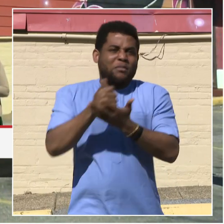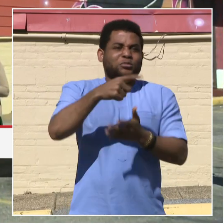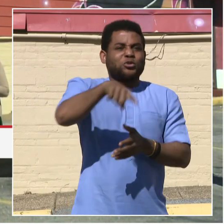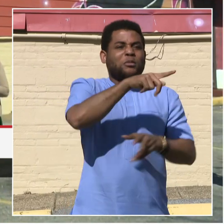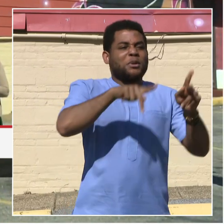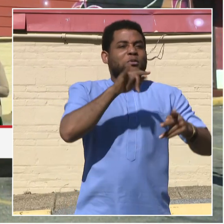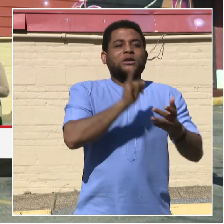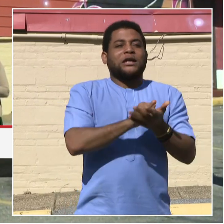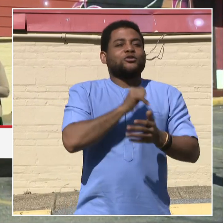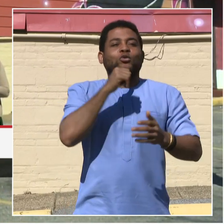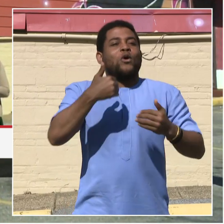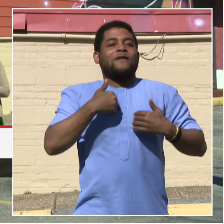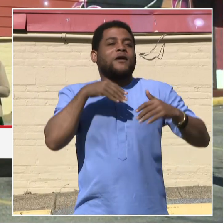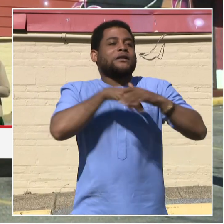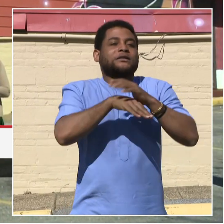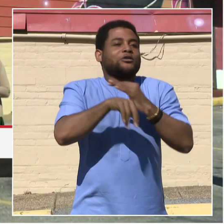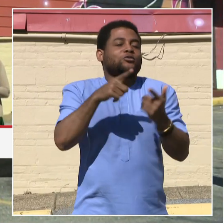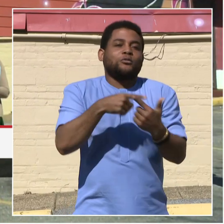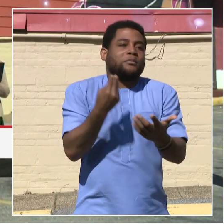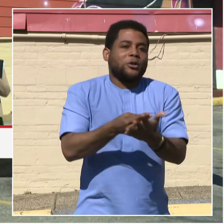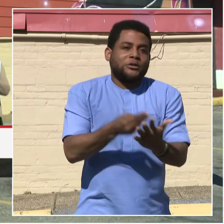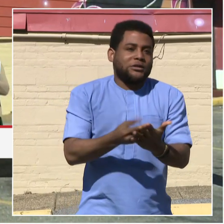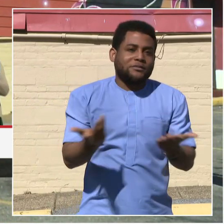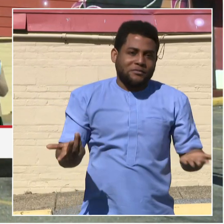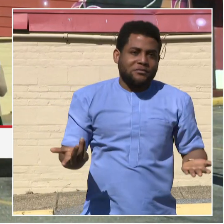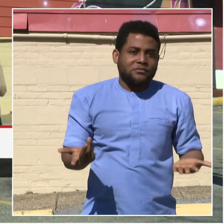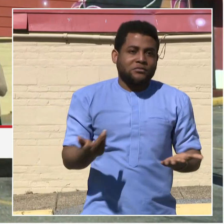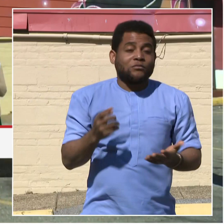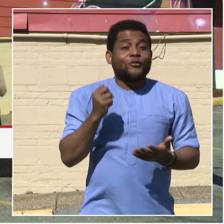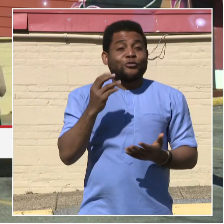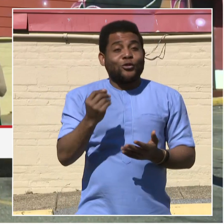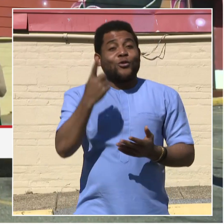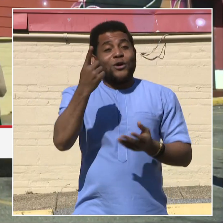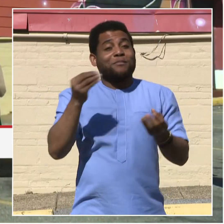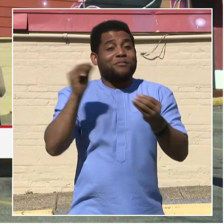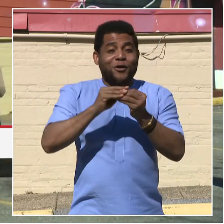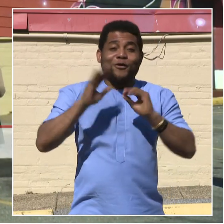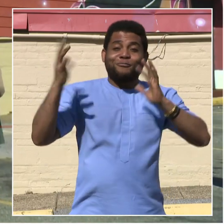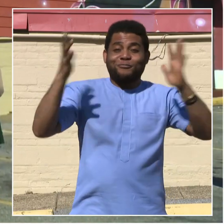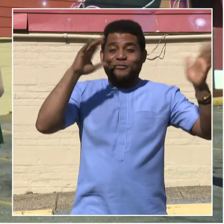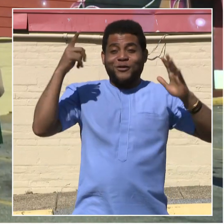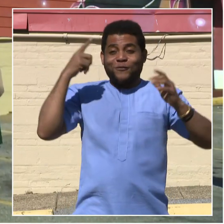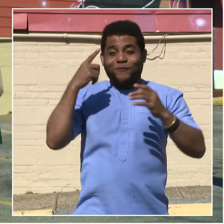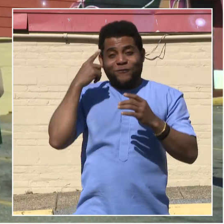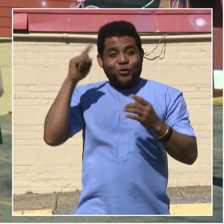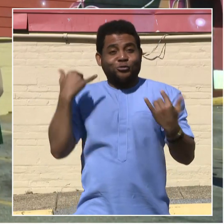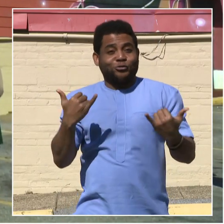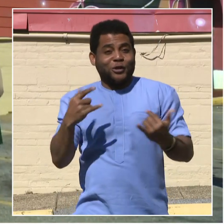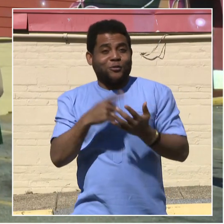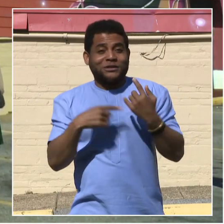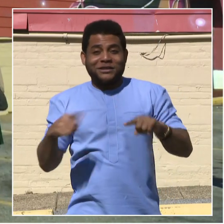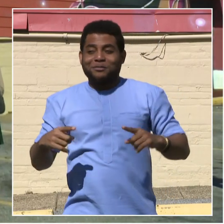District of Columbia. Let's have one more round of applause for what's happening right here today. Thank you.